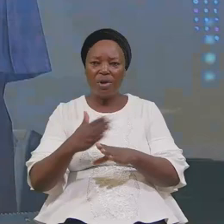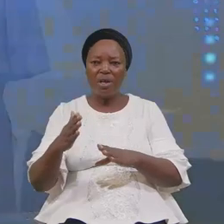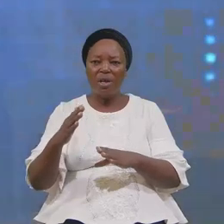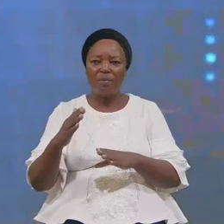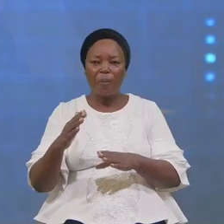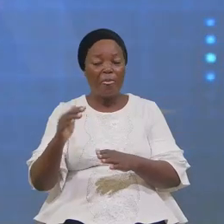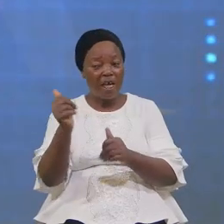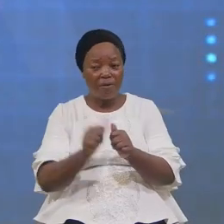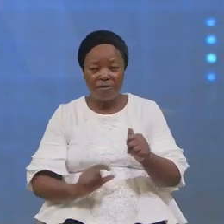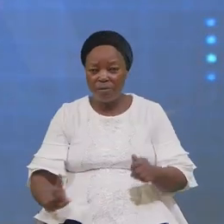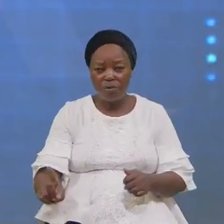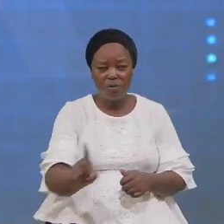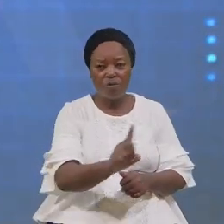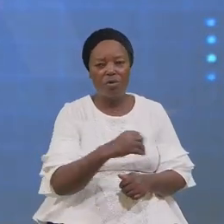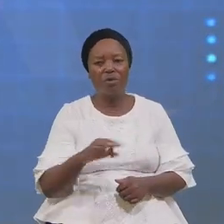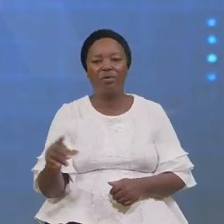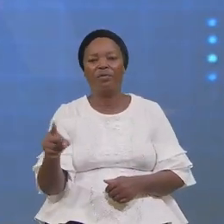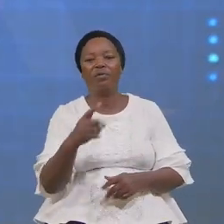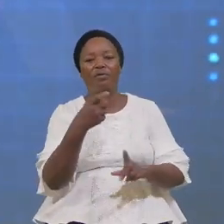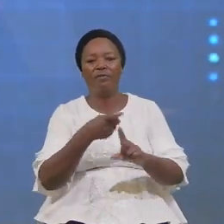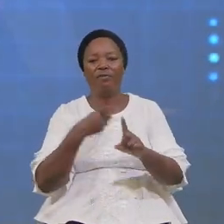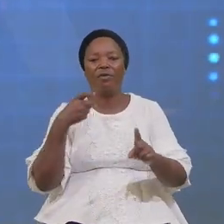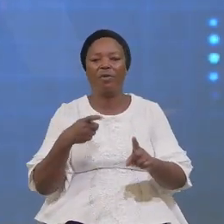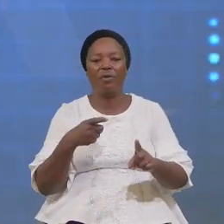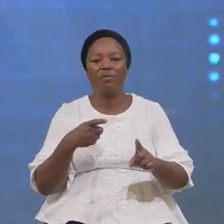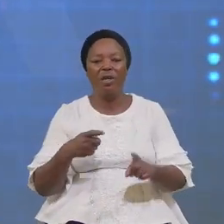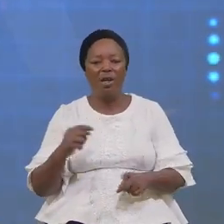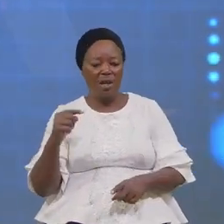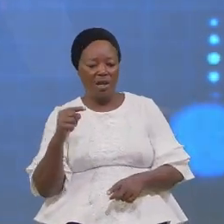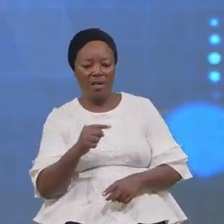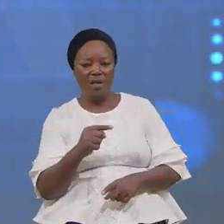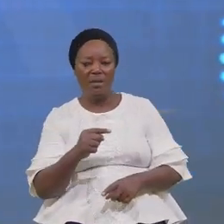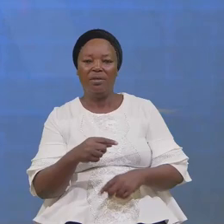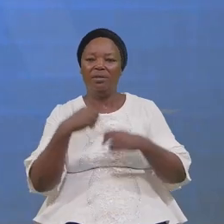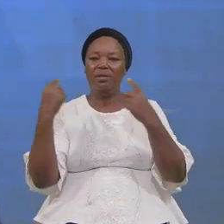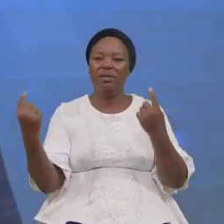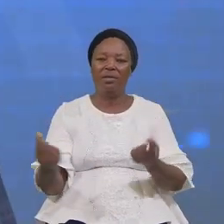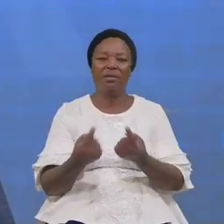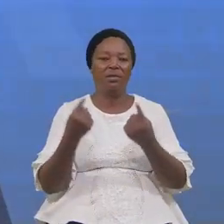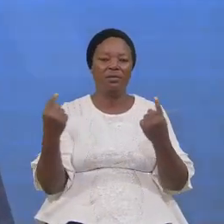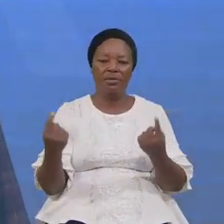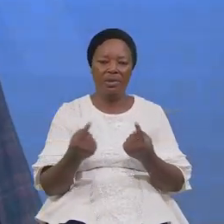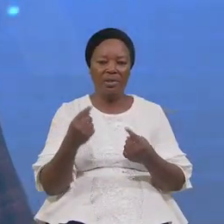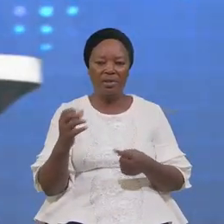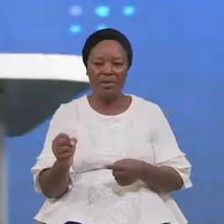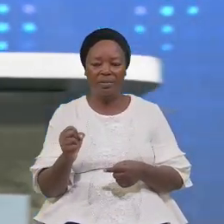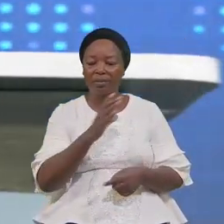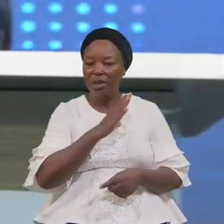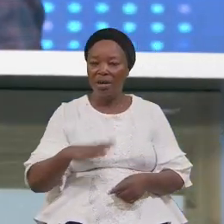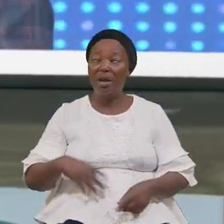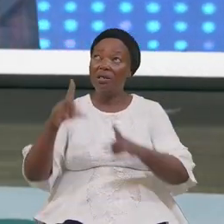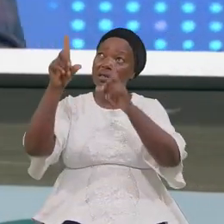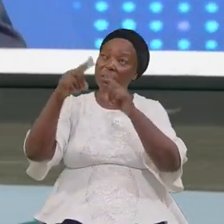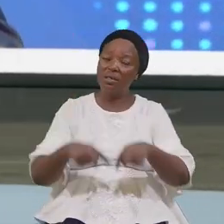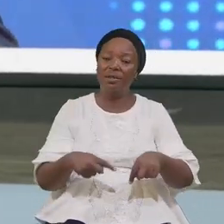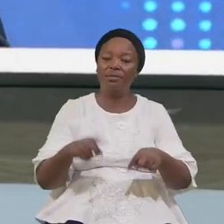every one of you from his iniquity. Christ came